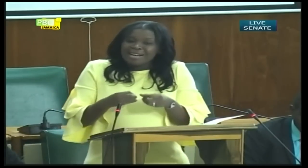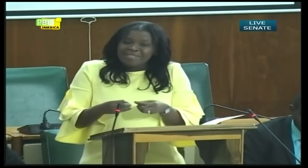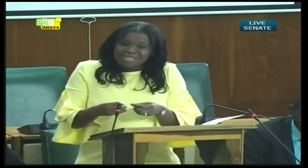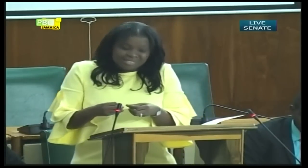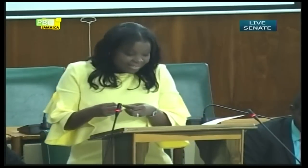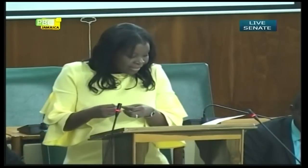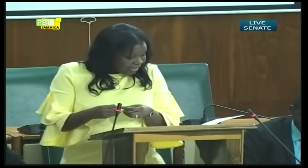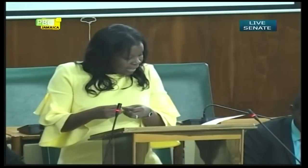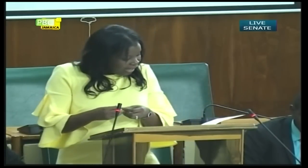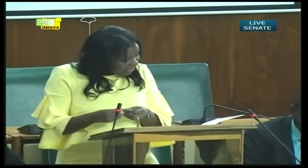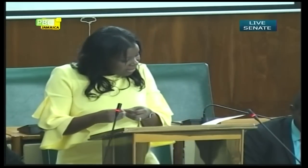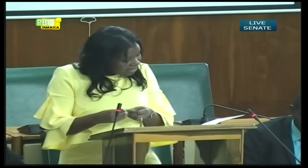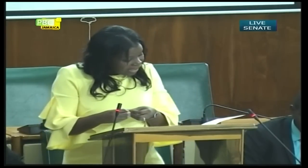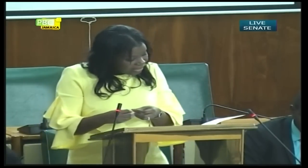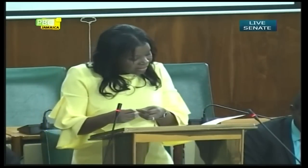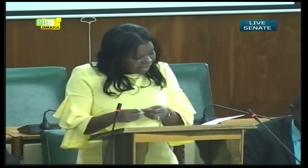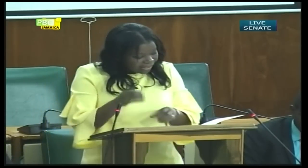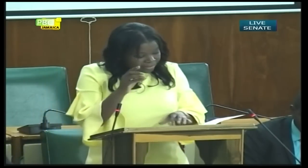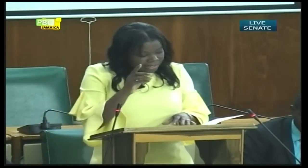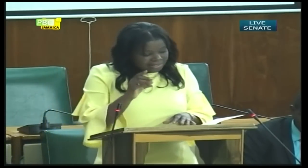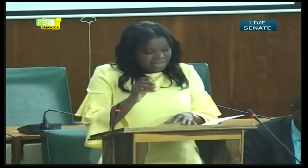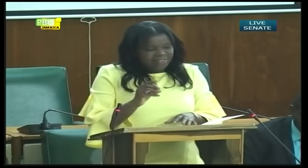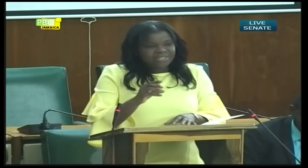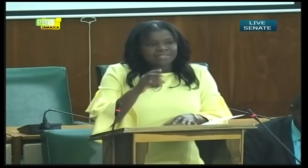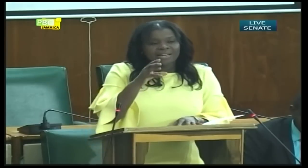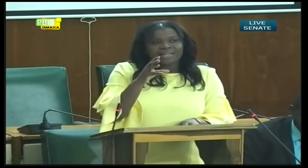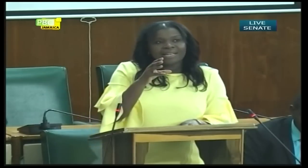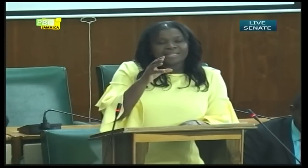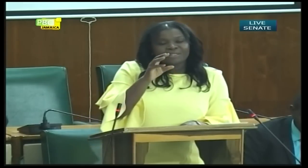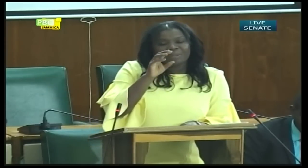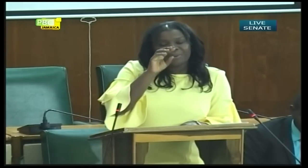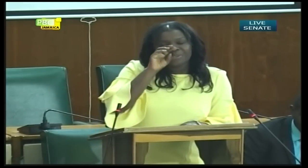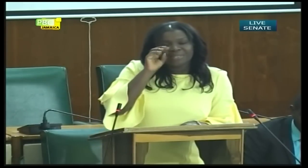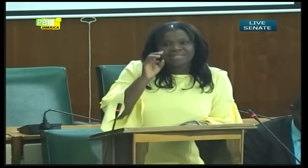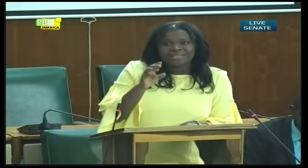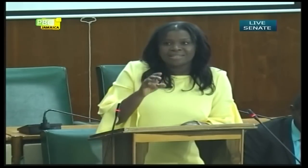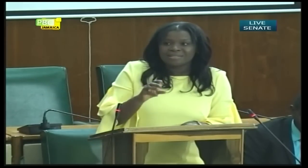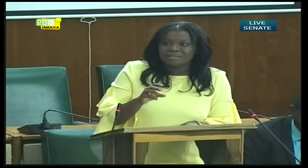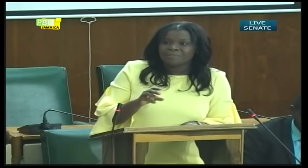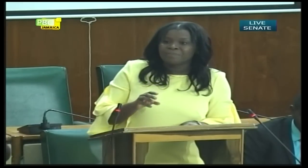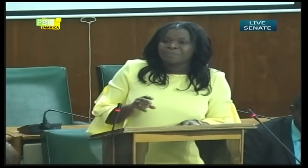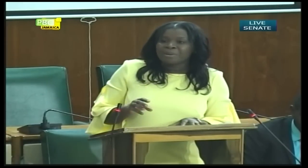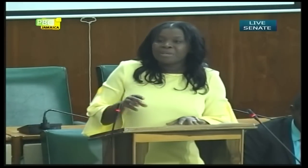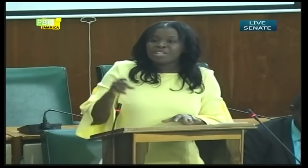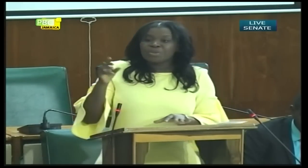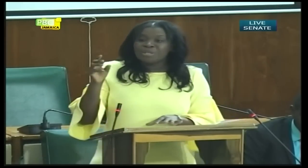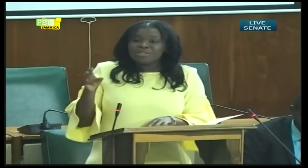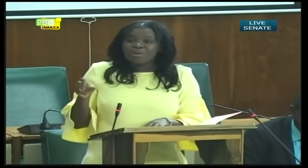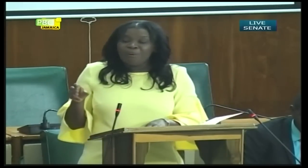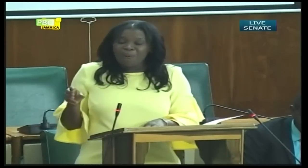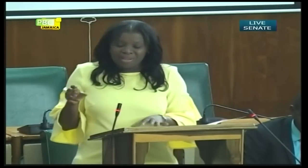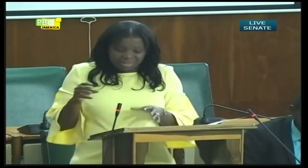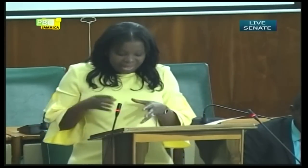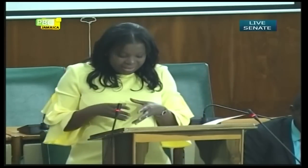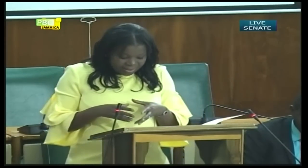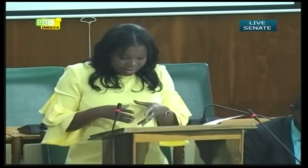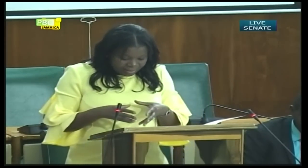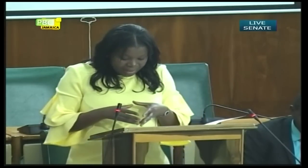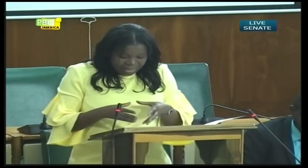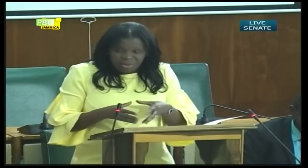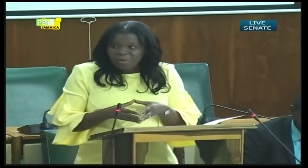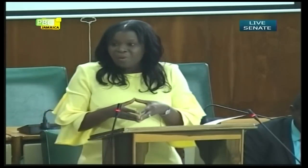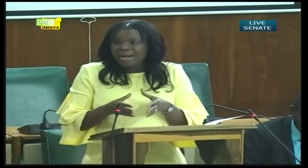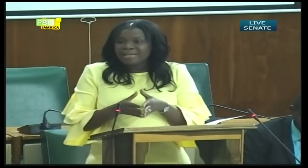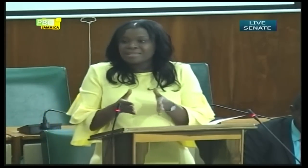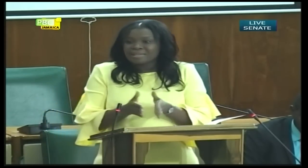And I have a little challenge with that. And the challenge I have is, and I like to compare it to an executor, because we know that